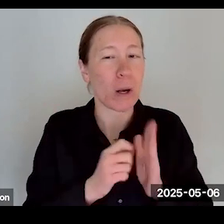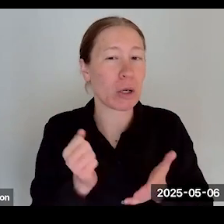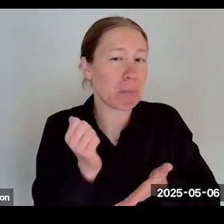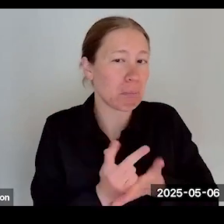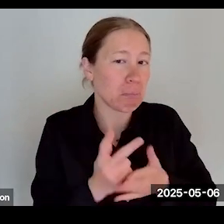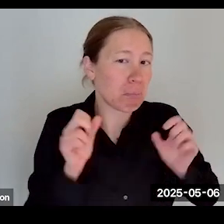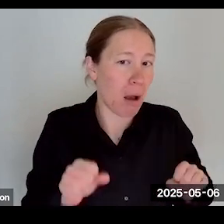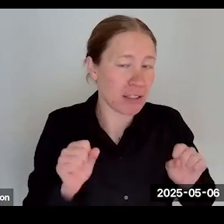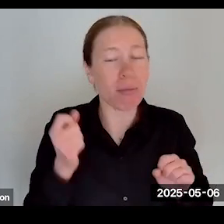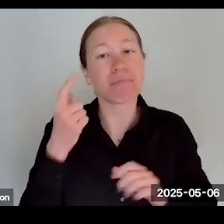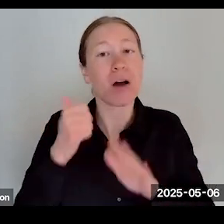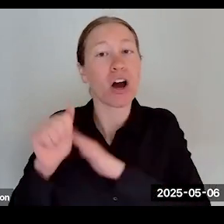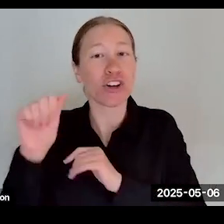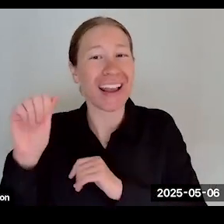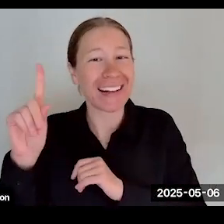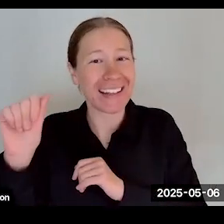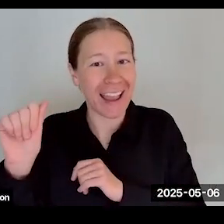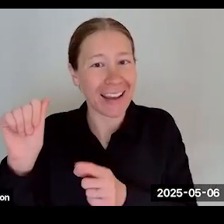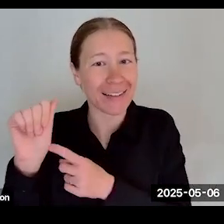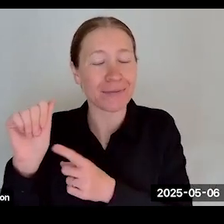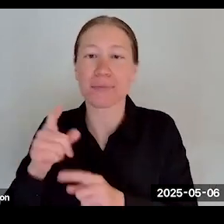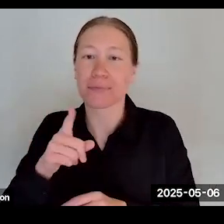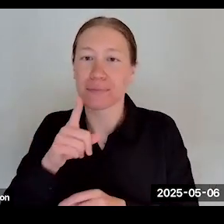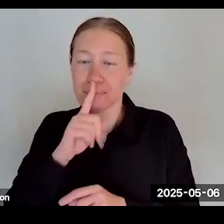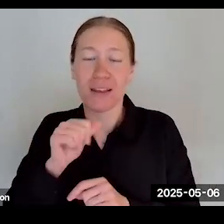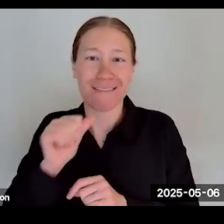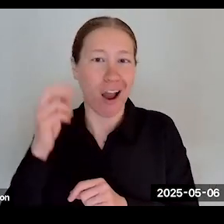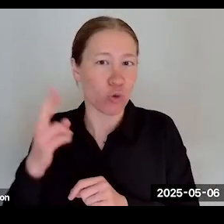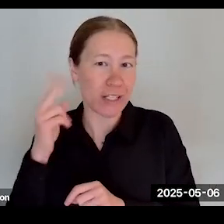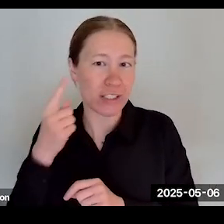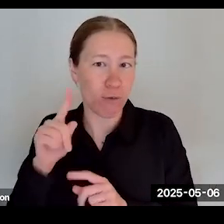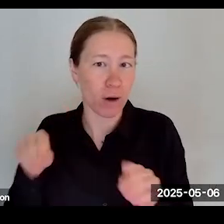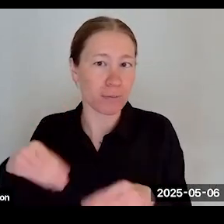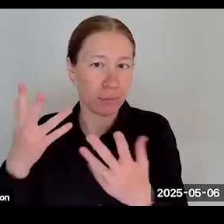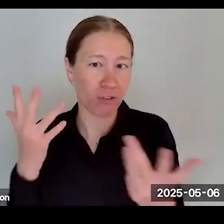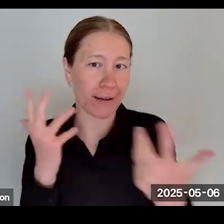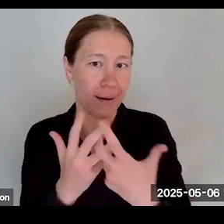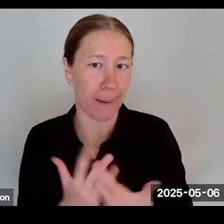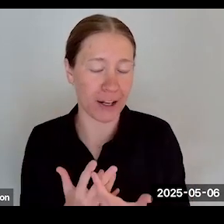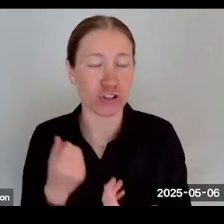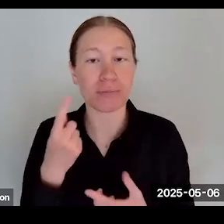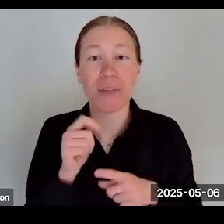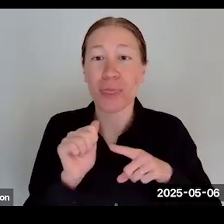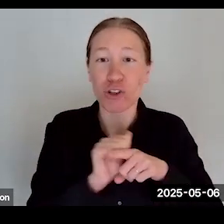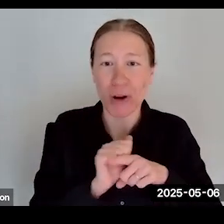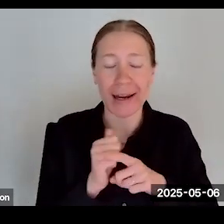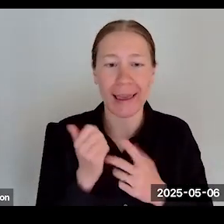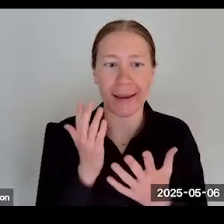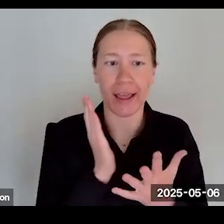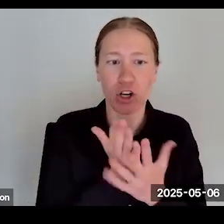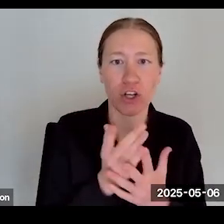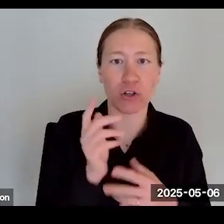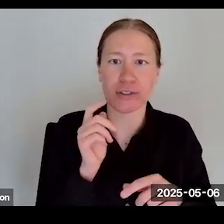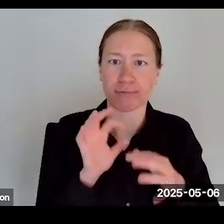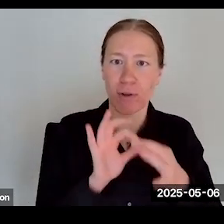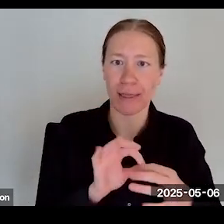employer, but under the ADA, this is not a reason for an accommodation. If the training interferes with work obligations,